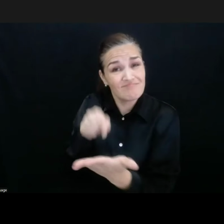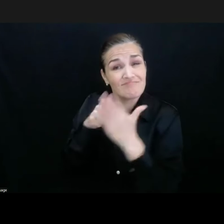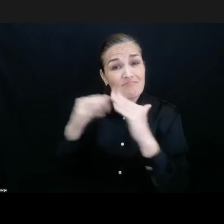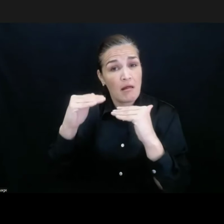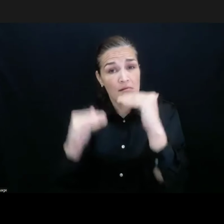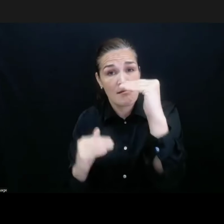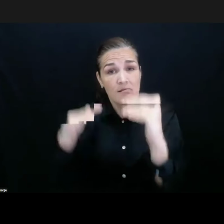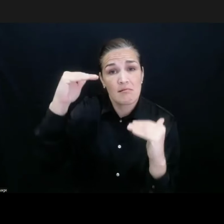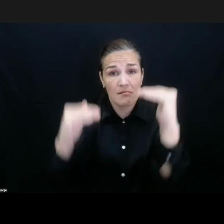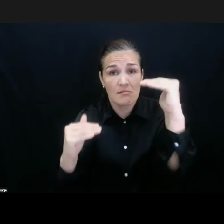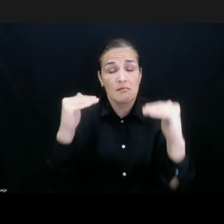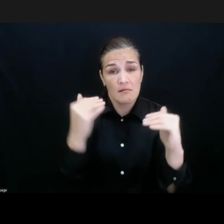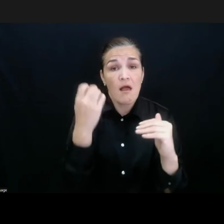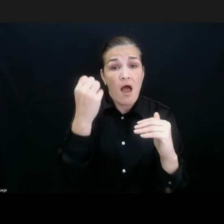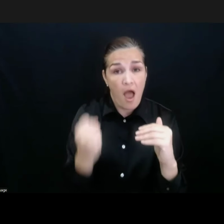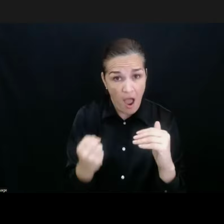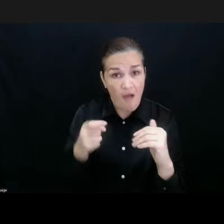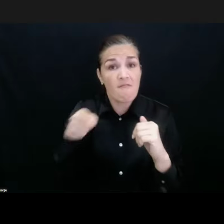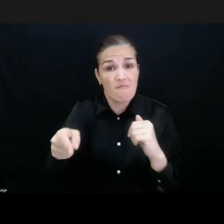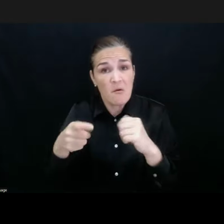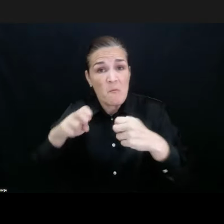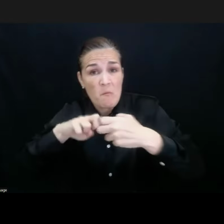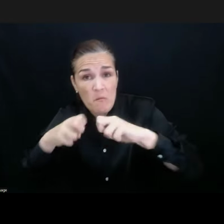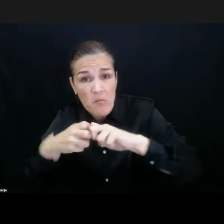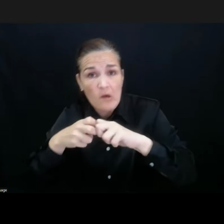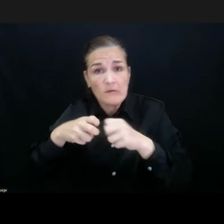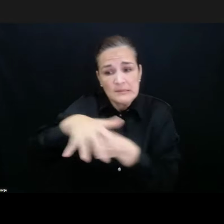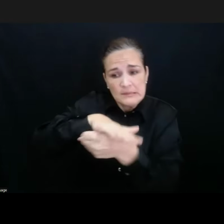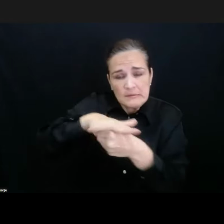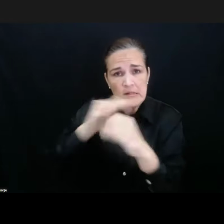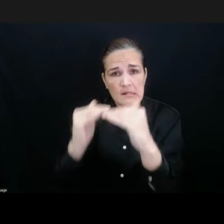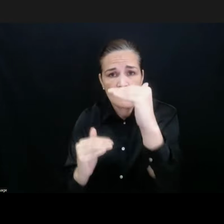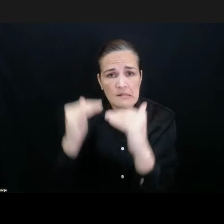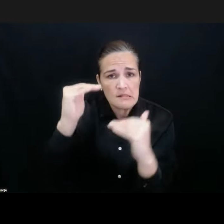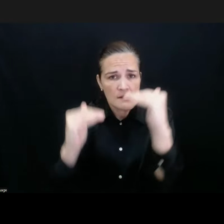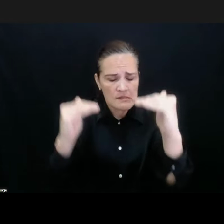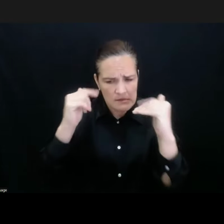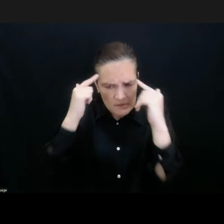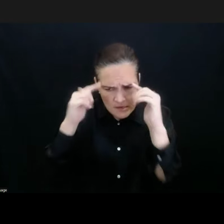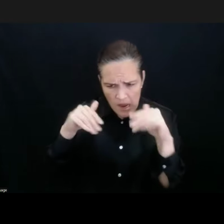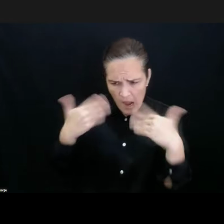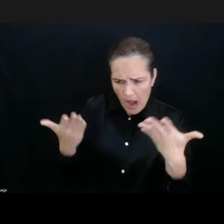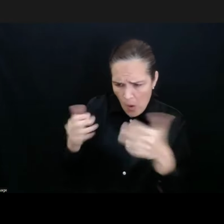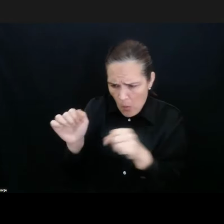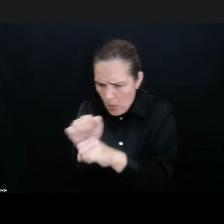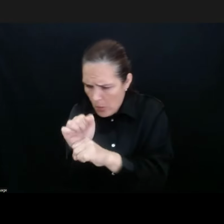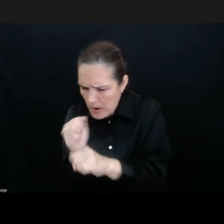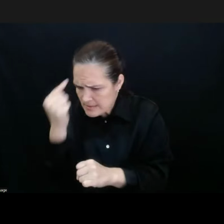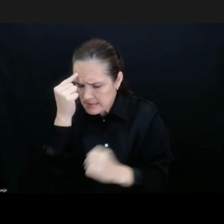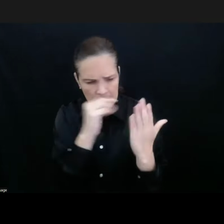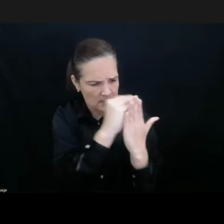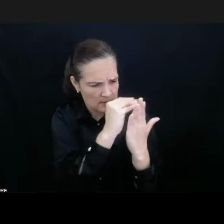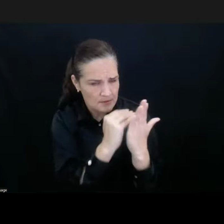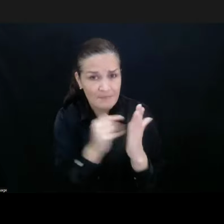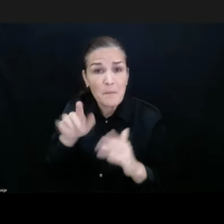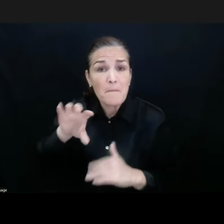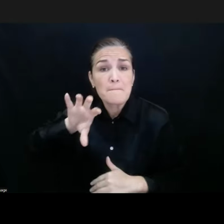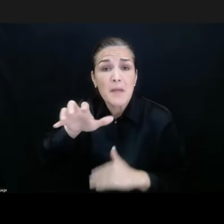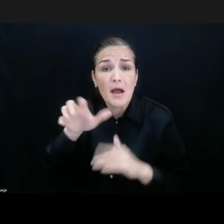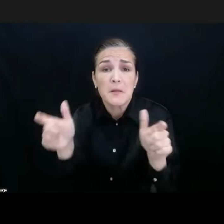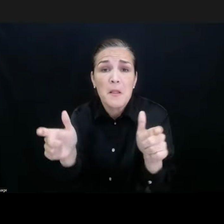would have the greatest impact. Because, you know, in a small country with limited resources, not only money, but also human